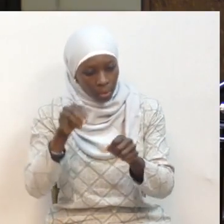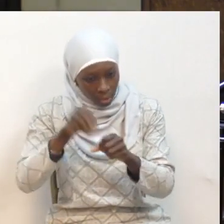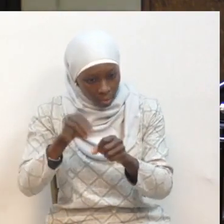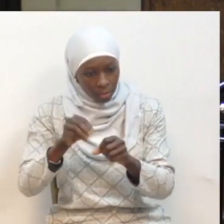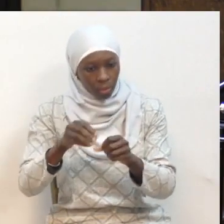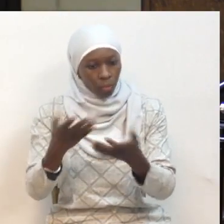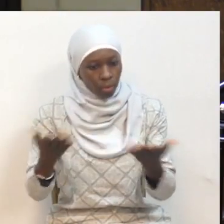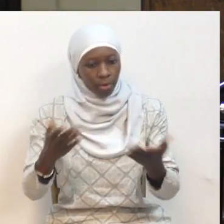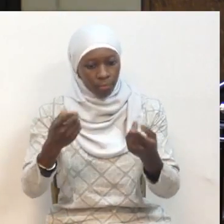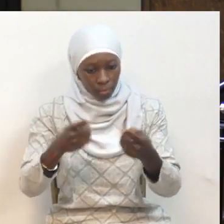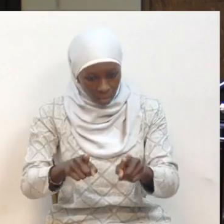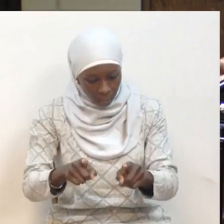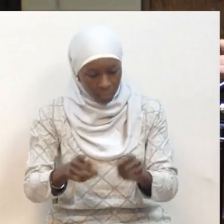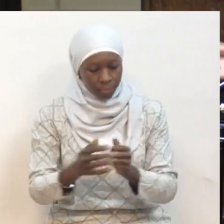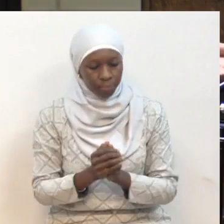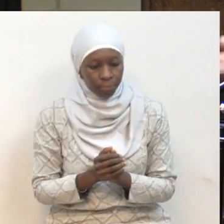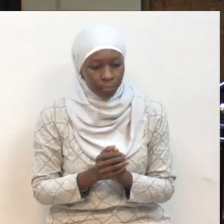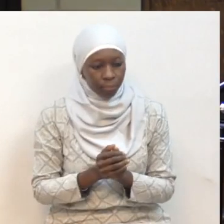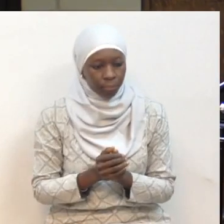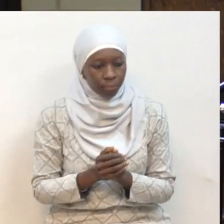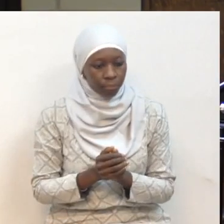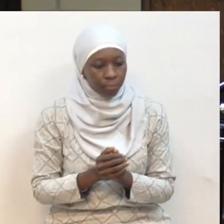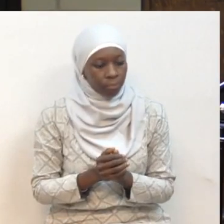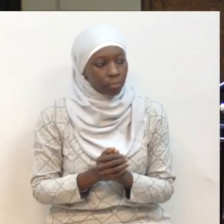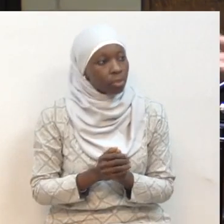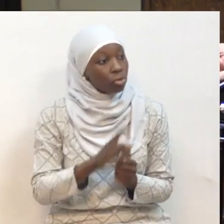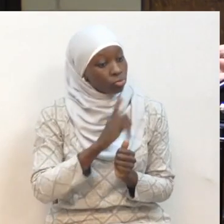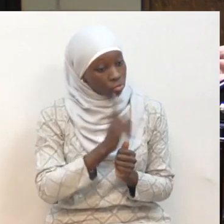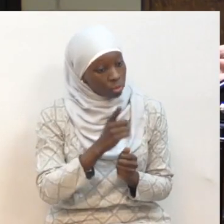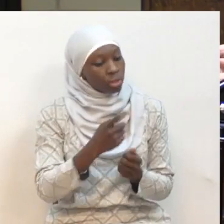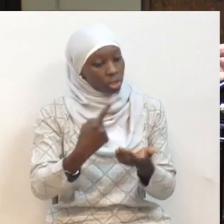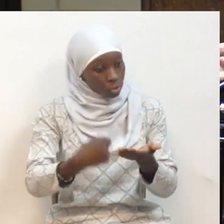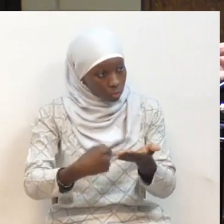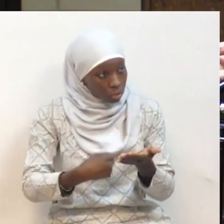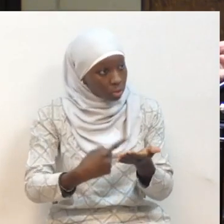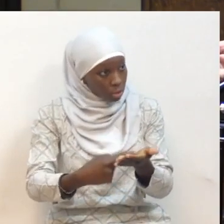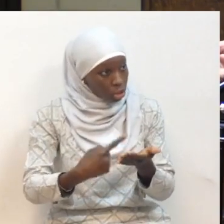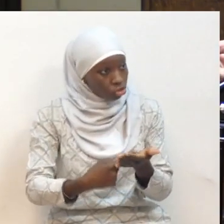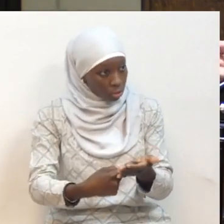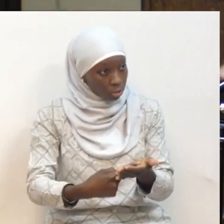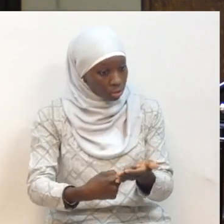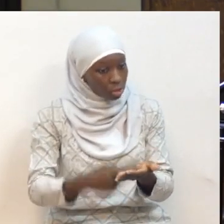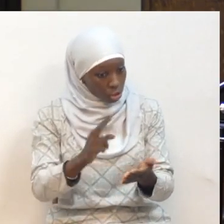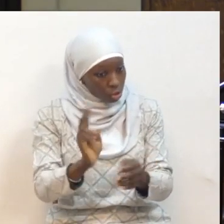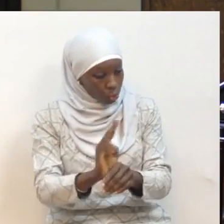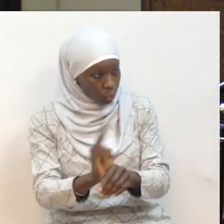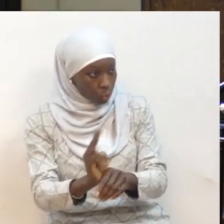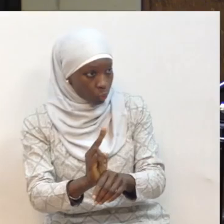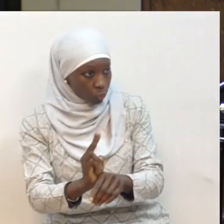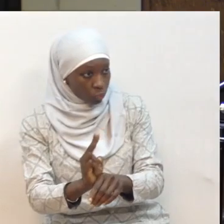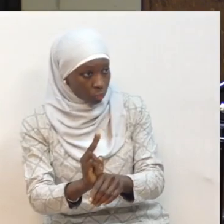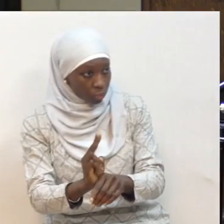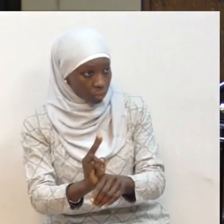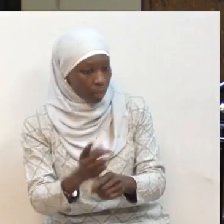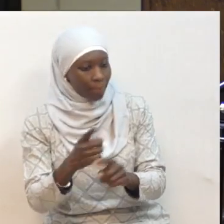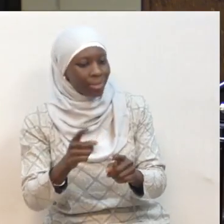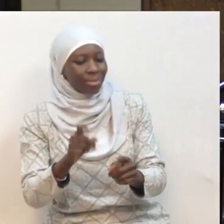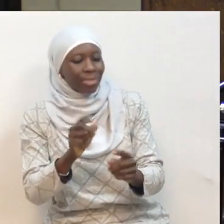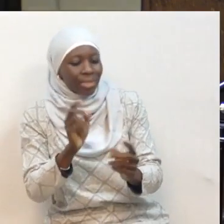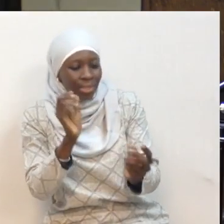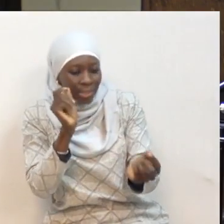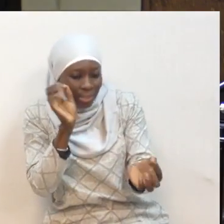Well, it is consultation that he used. But this is exactly